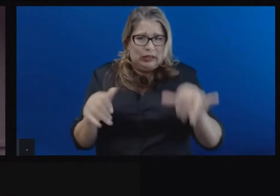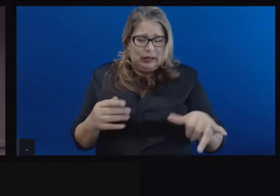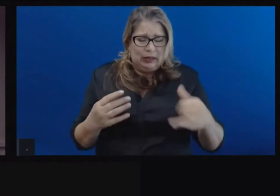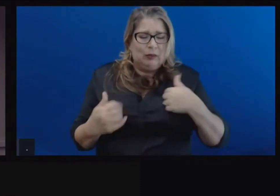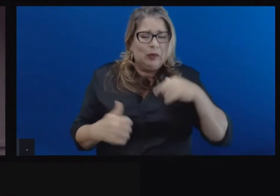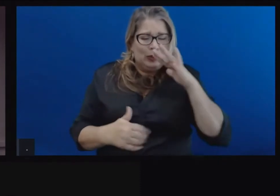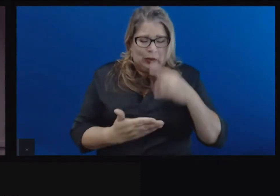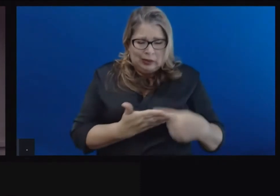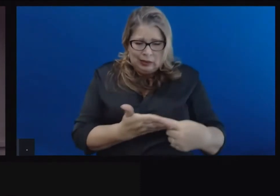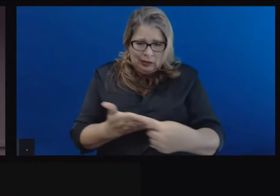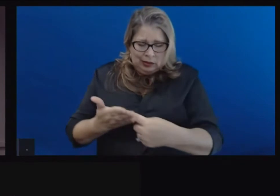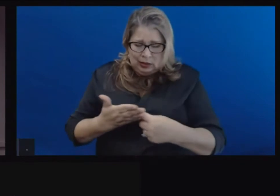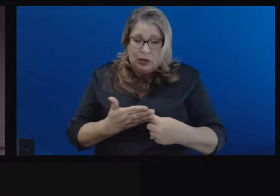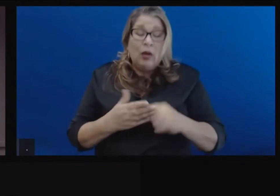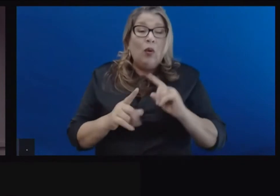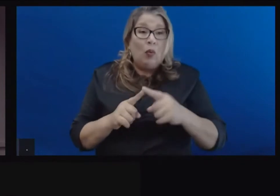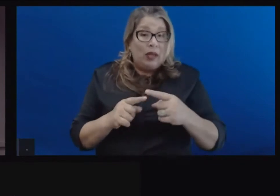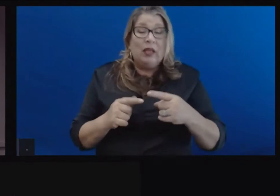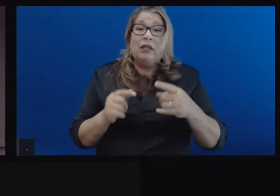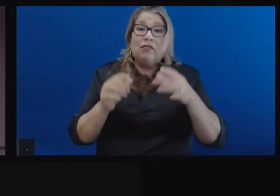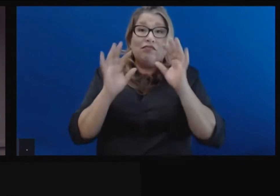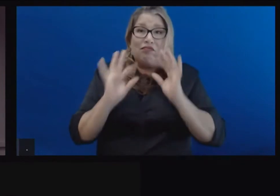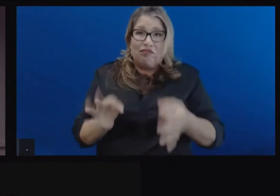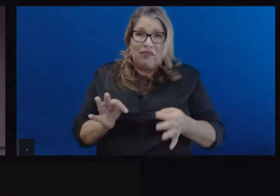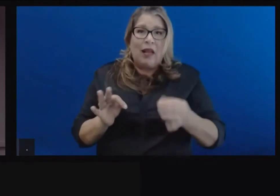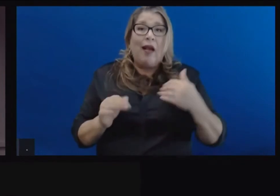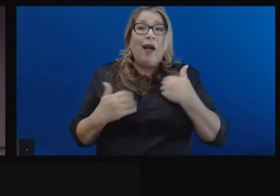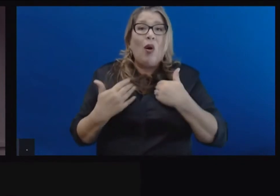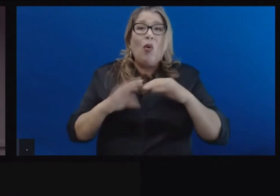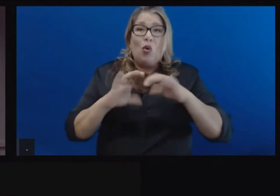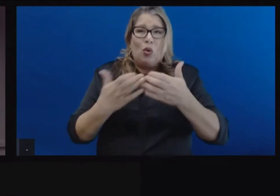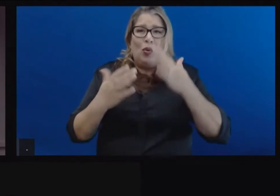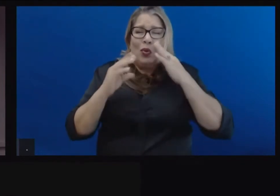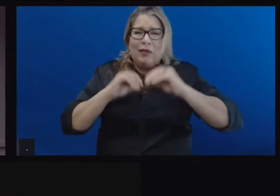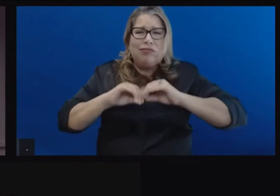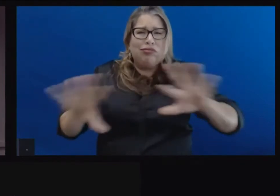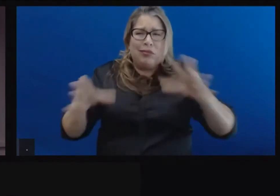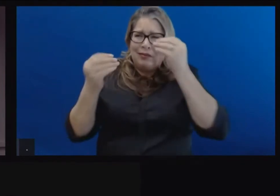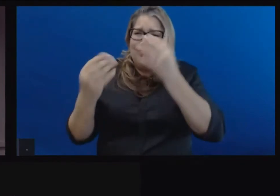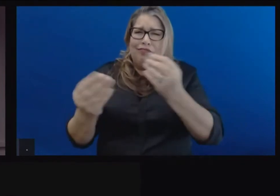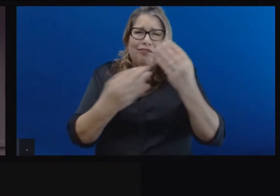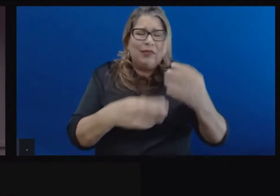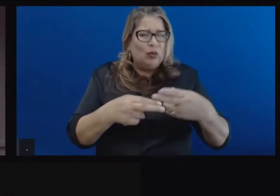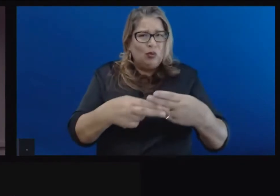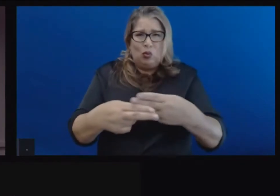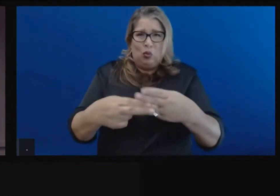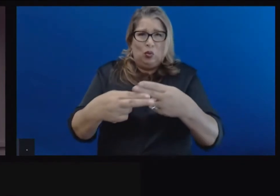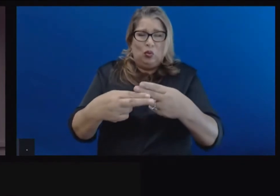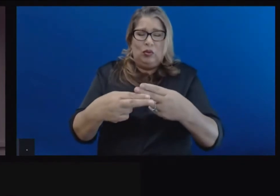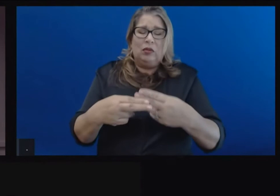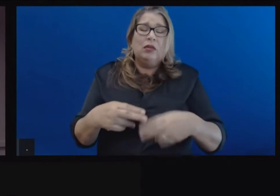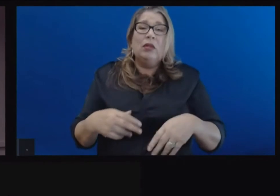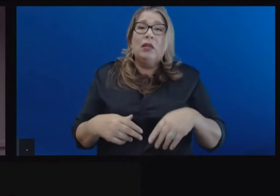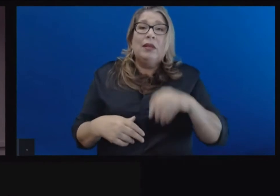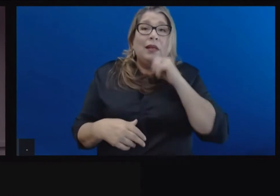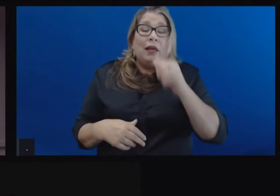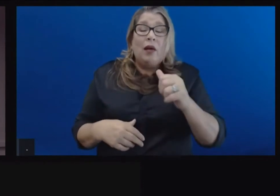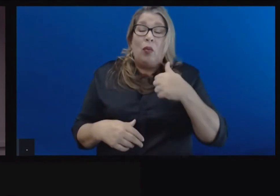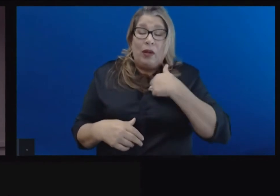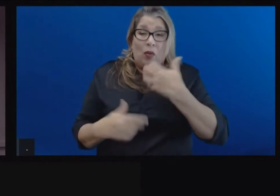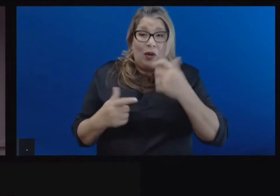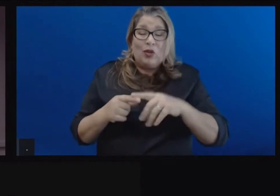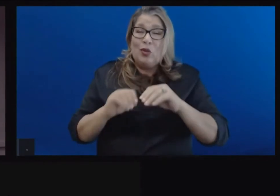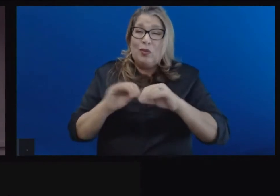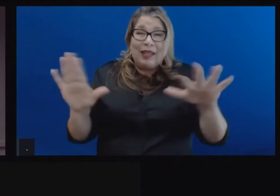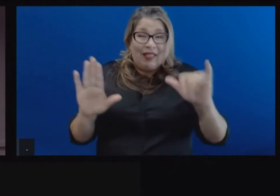groups immediately, and the hope is that we can begin to implement them statewide, not county by county, but statewide,